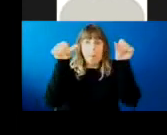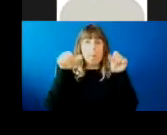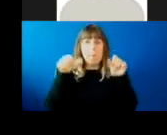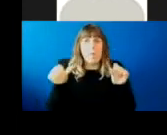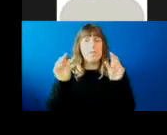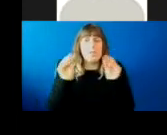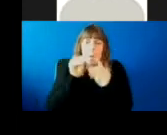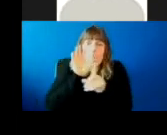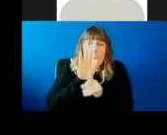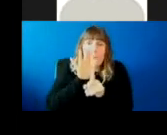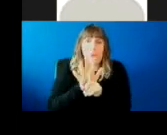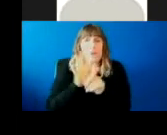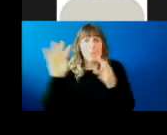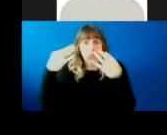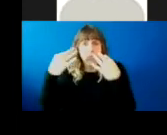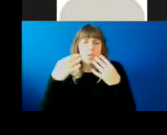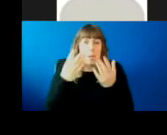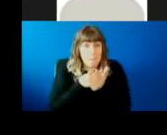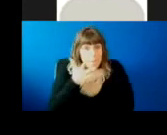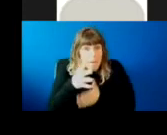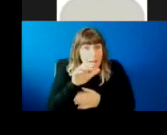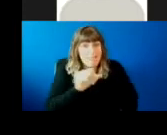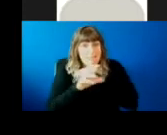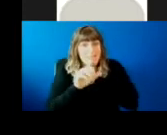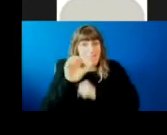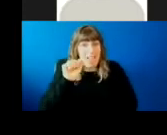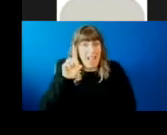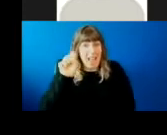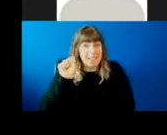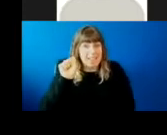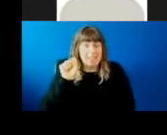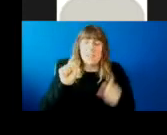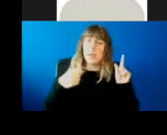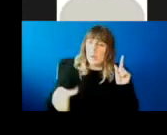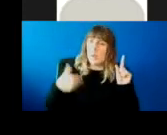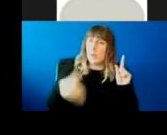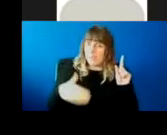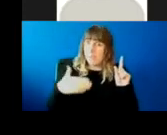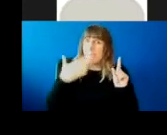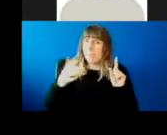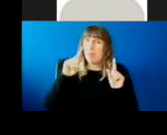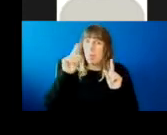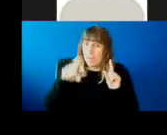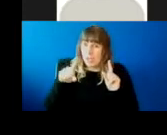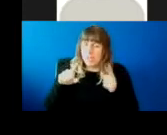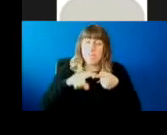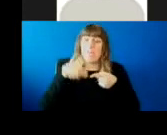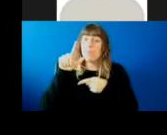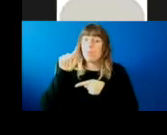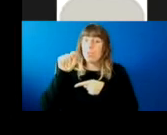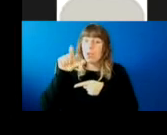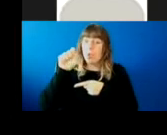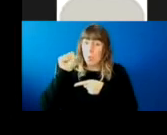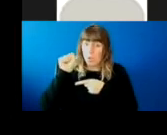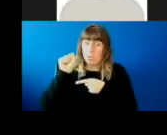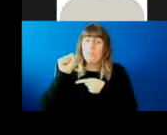So yeah, those are big questions. So tools that